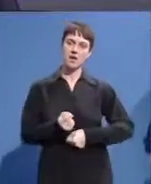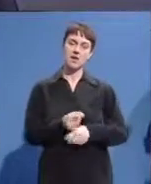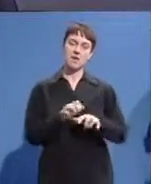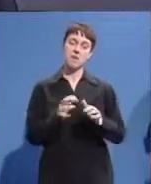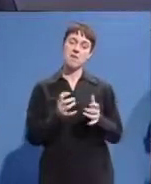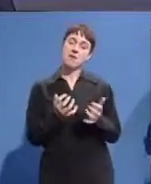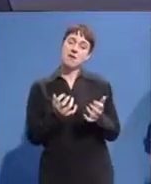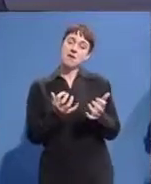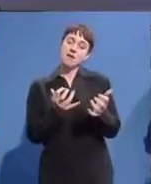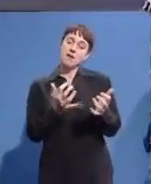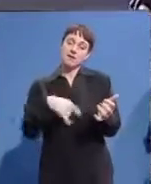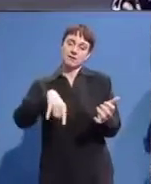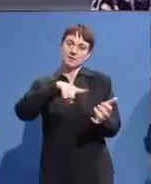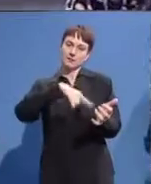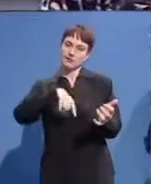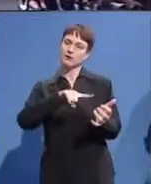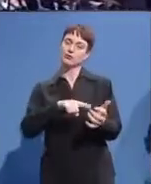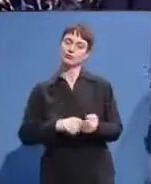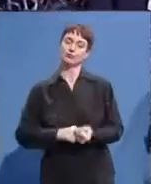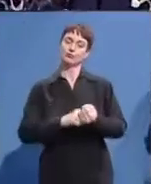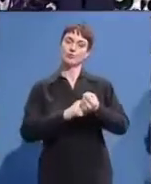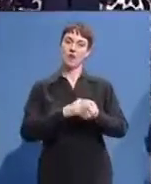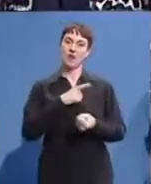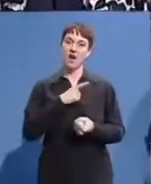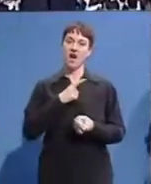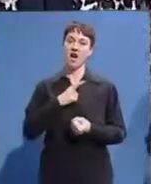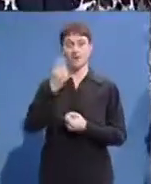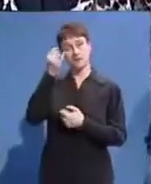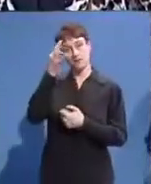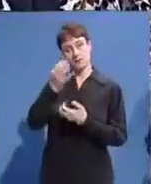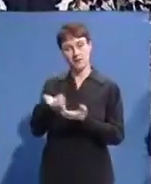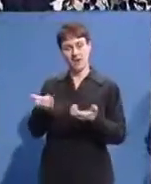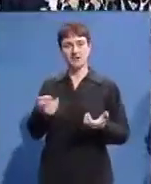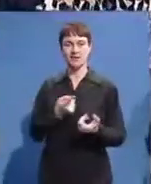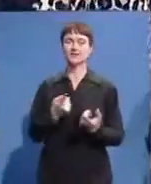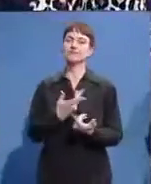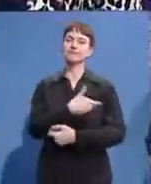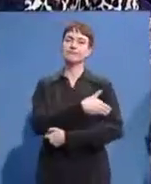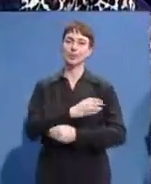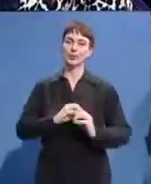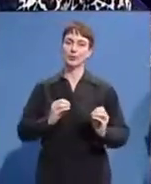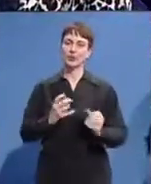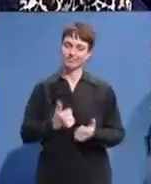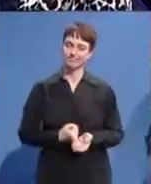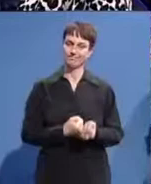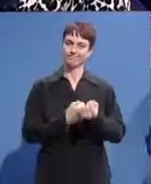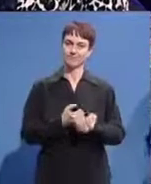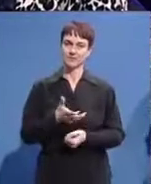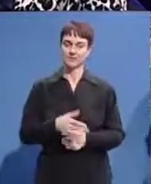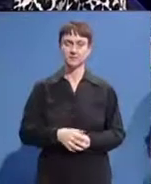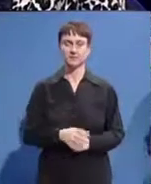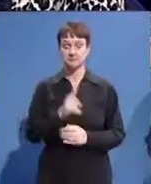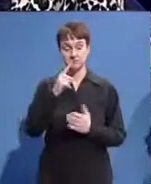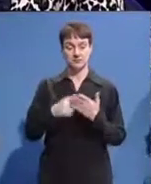voice under the current regime. The group believed that the ANC's old tactics of polite petitioning were ineffective and